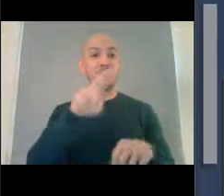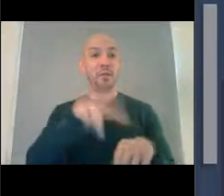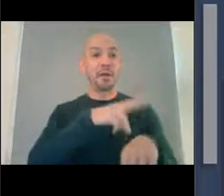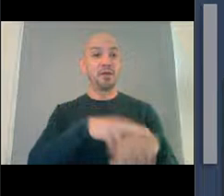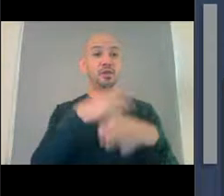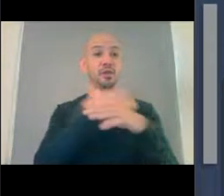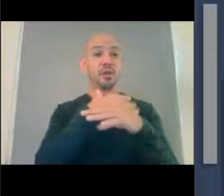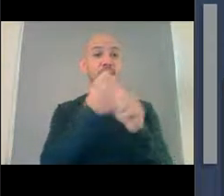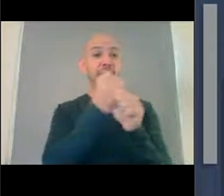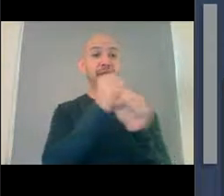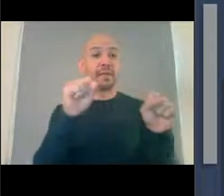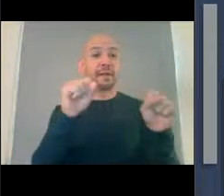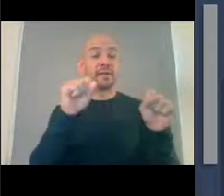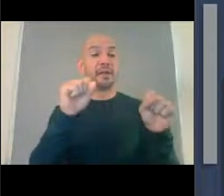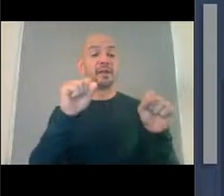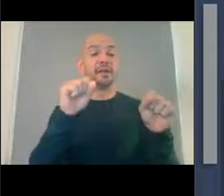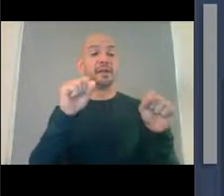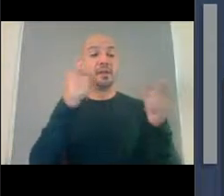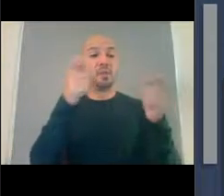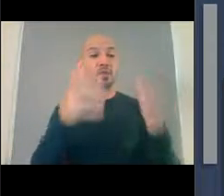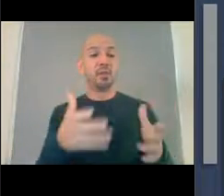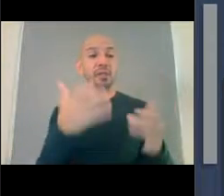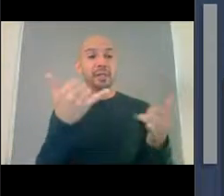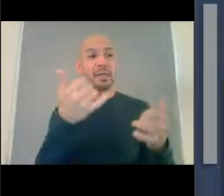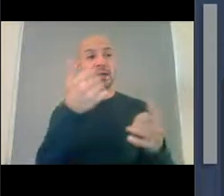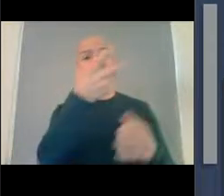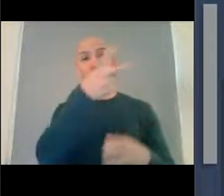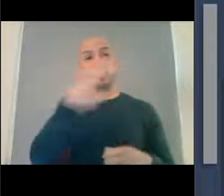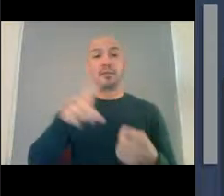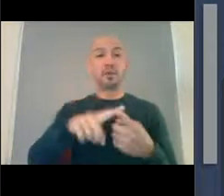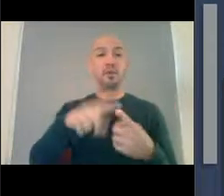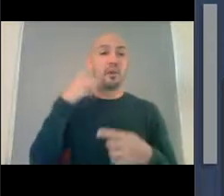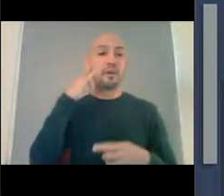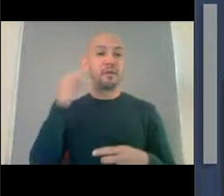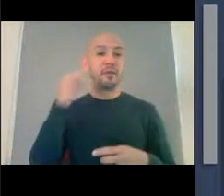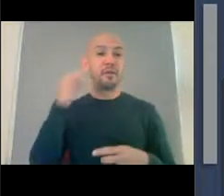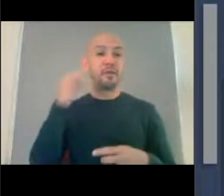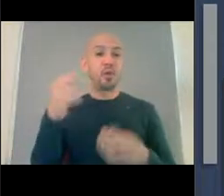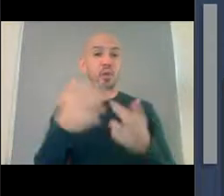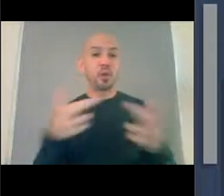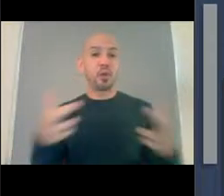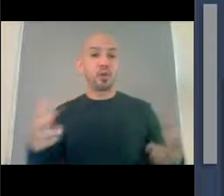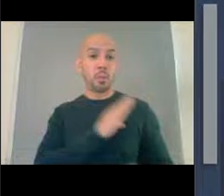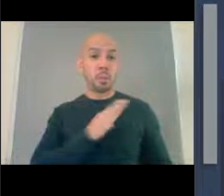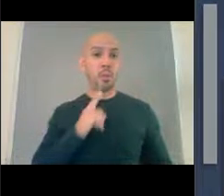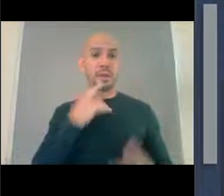administration and now he's with california resource board right so yeah very excited for him